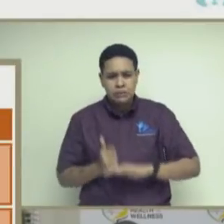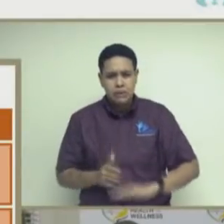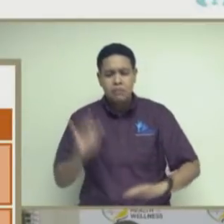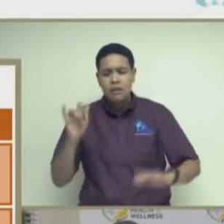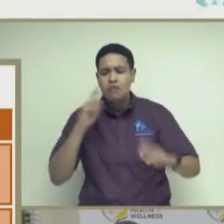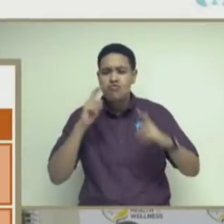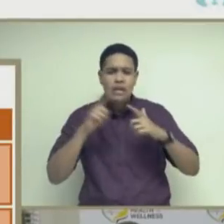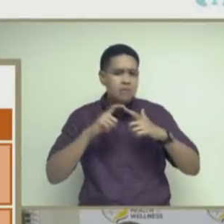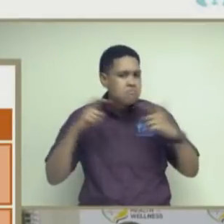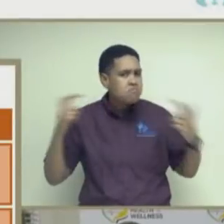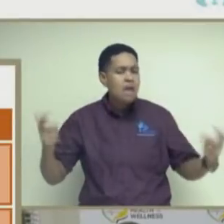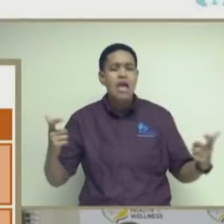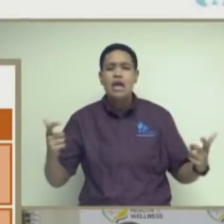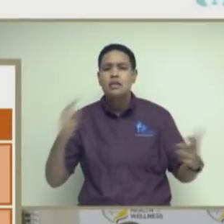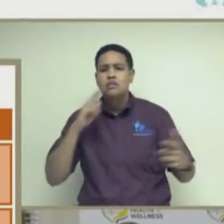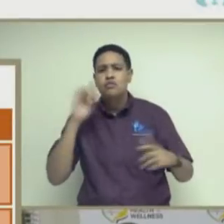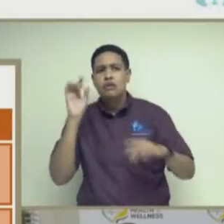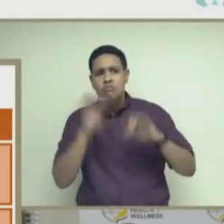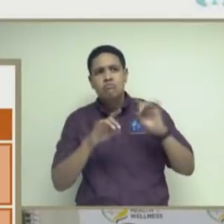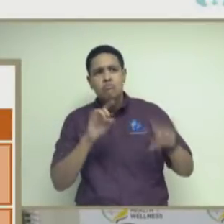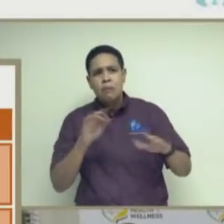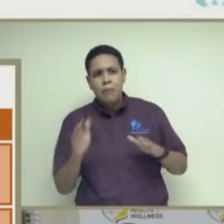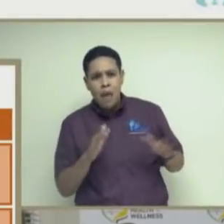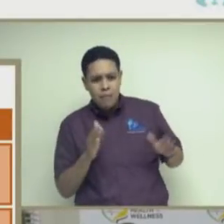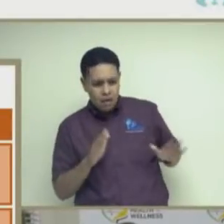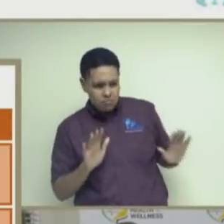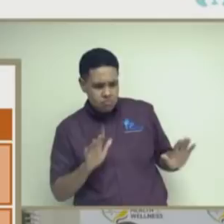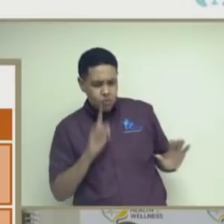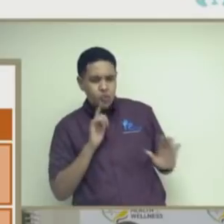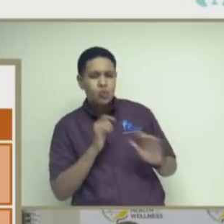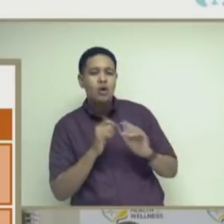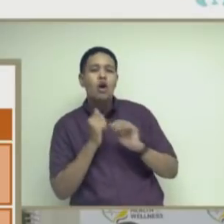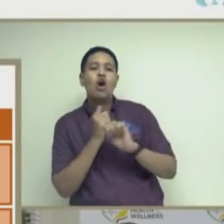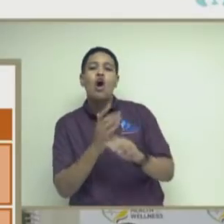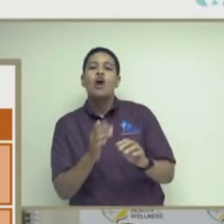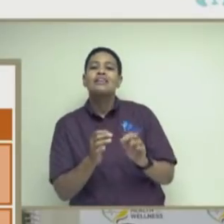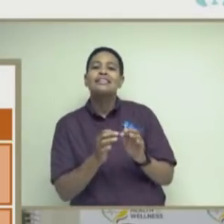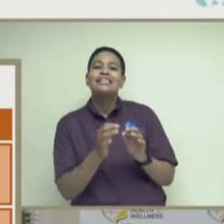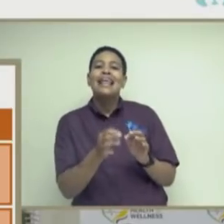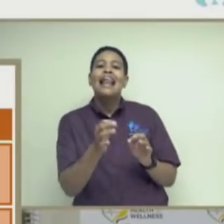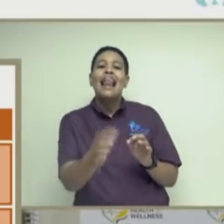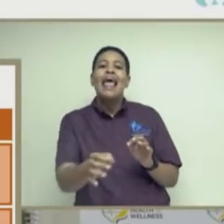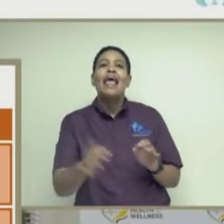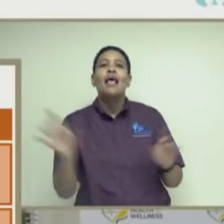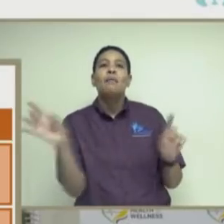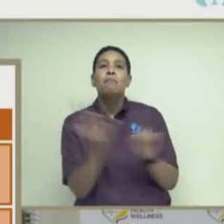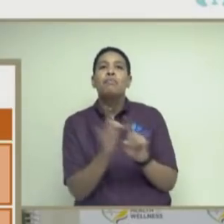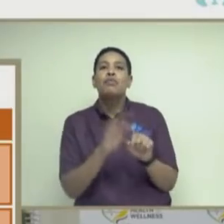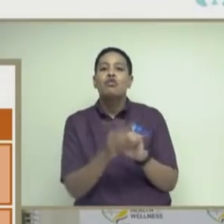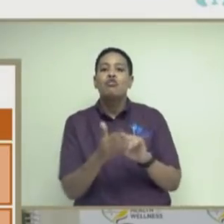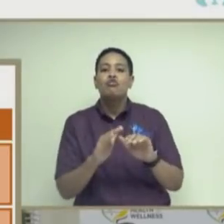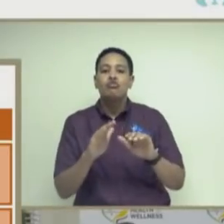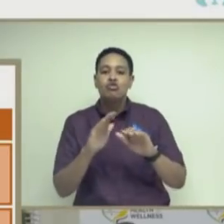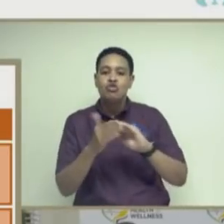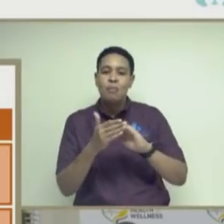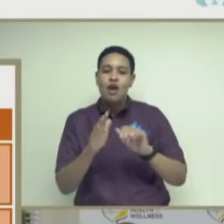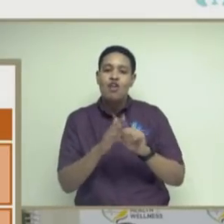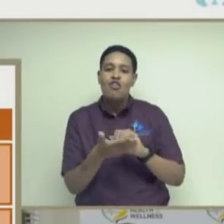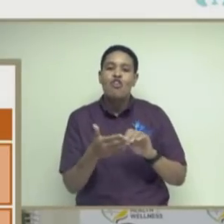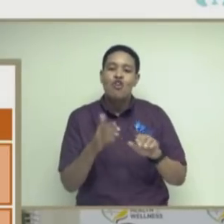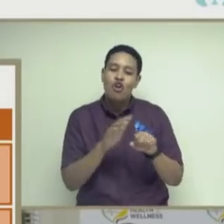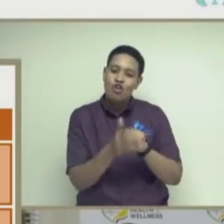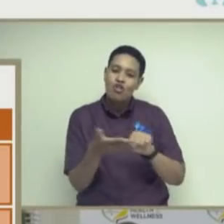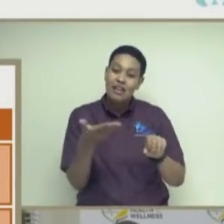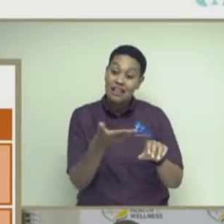major inputs to the delay strategy that was implemented as we move through the